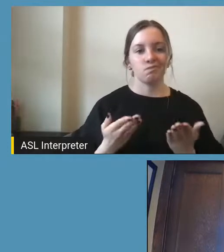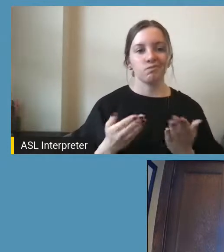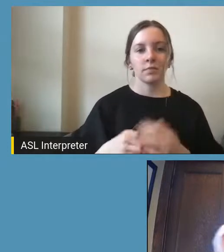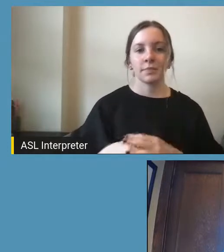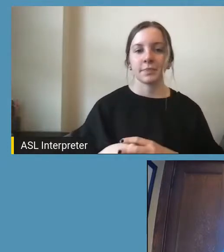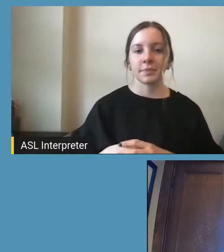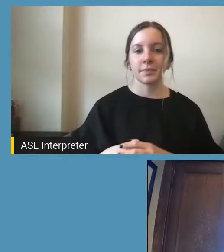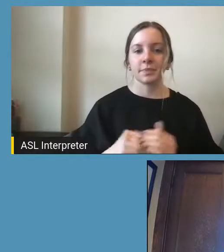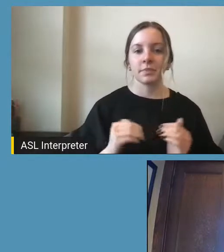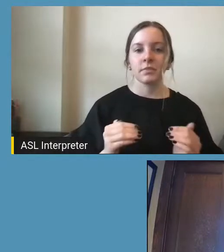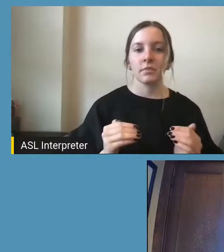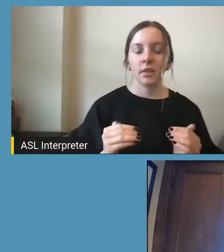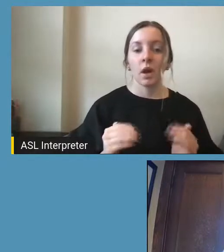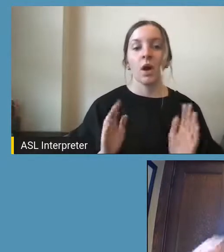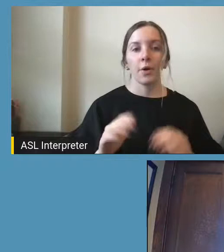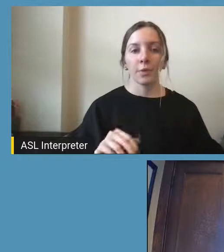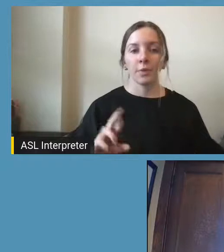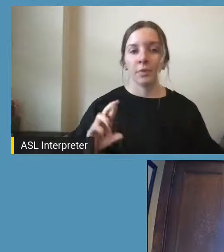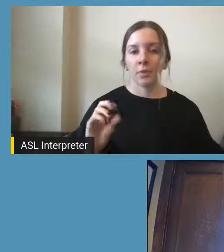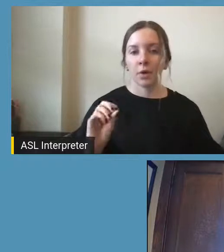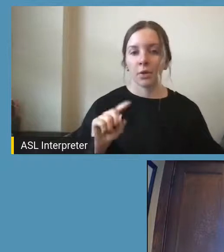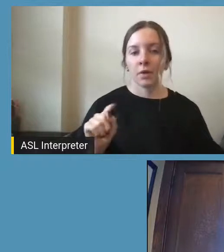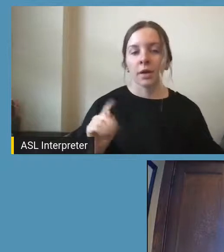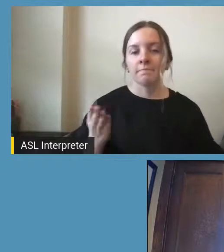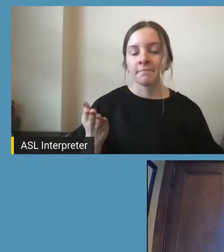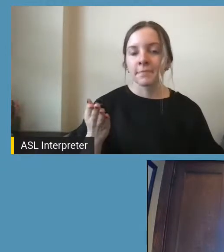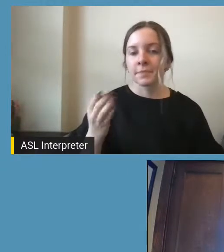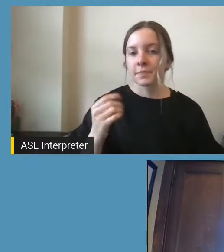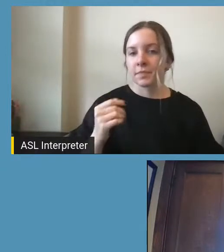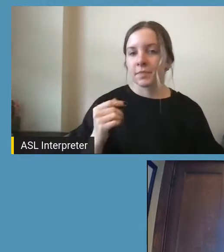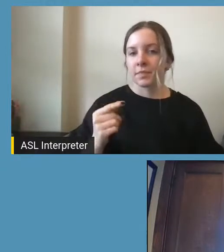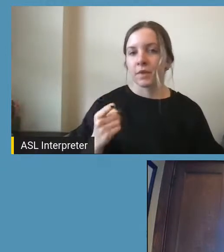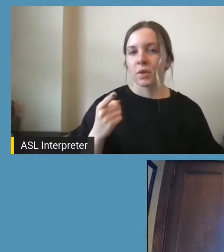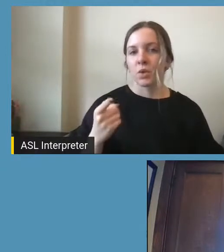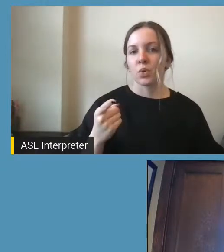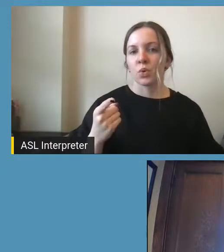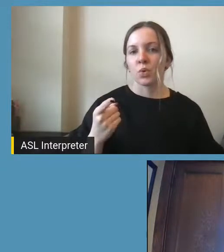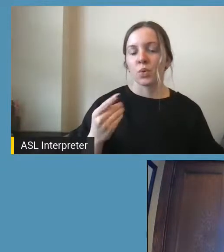there's one. Oh, Roz, which software do you recommend I use